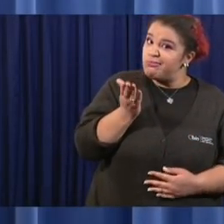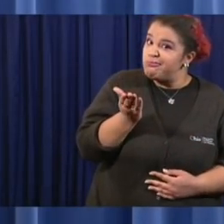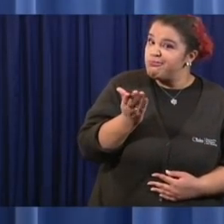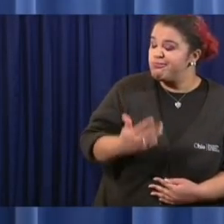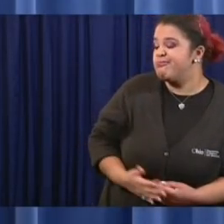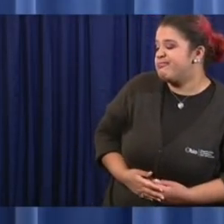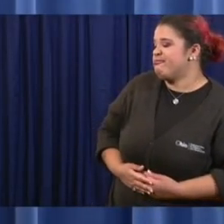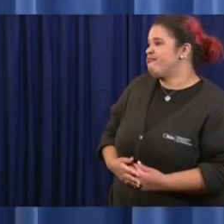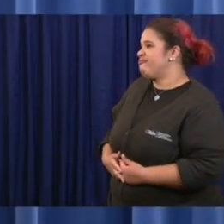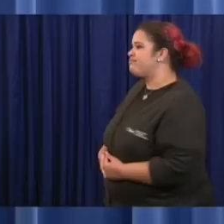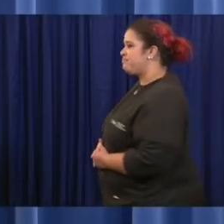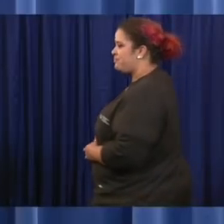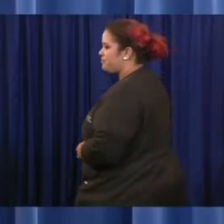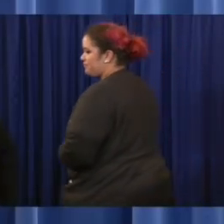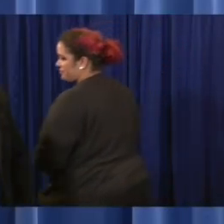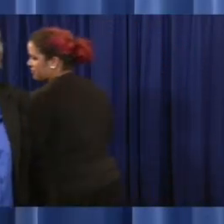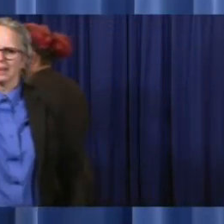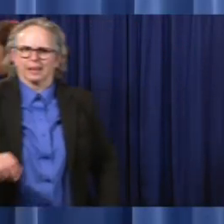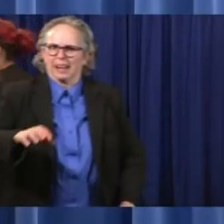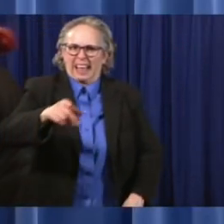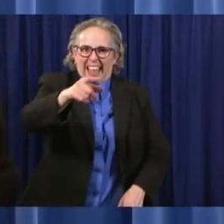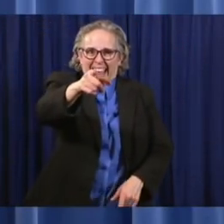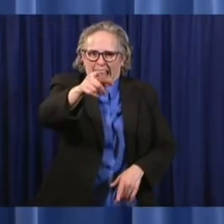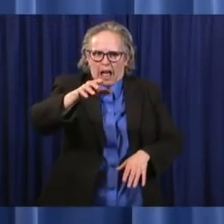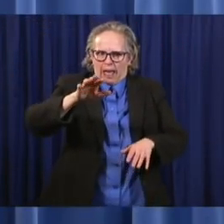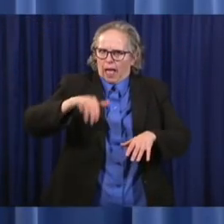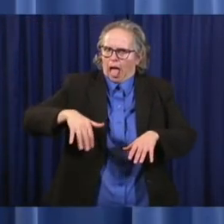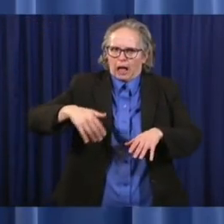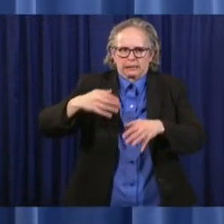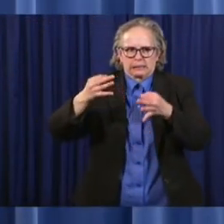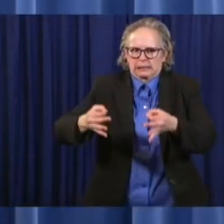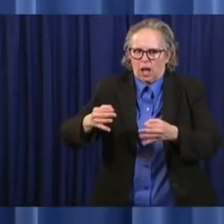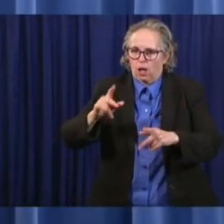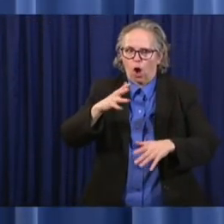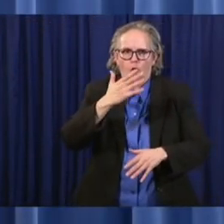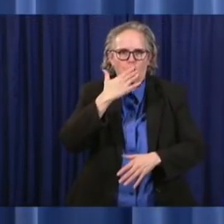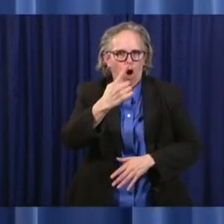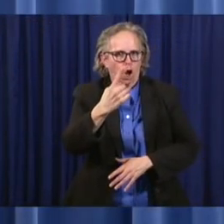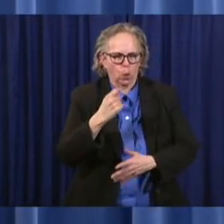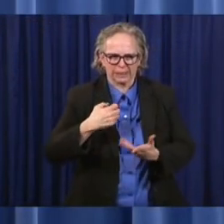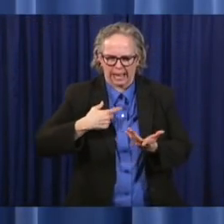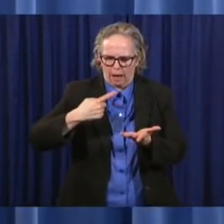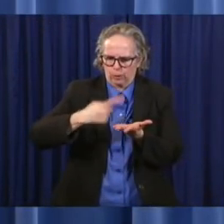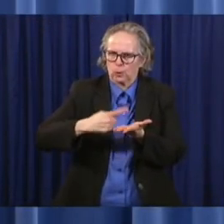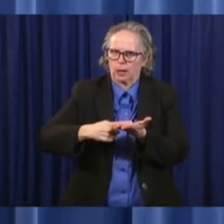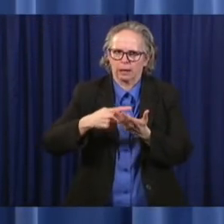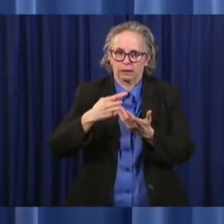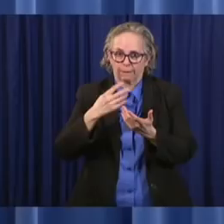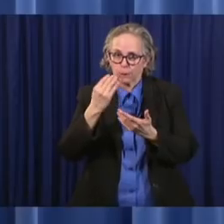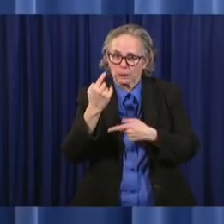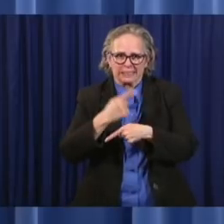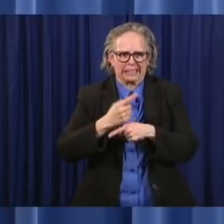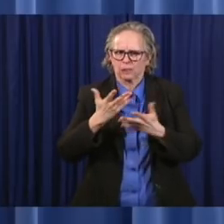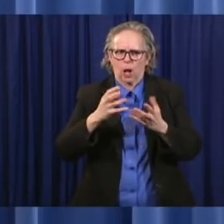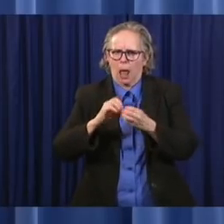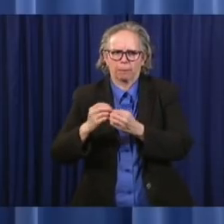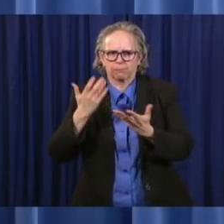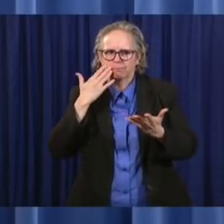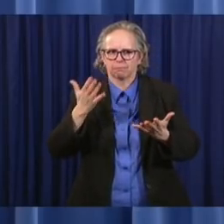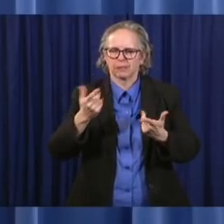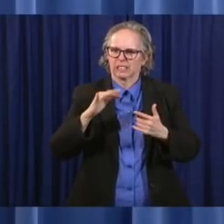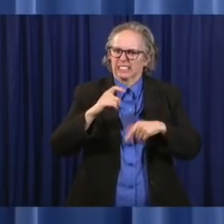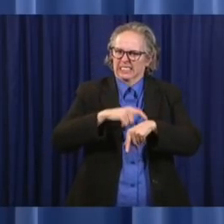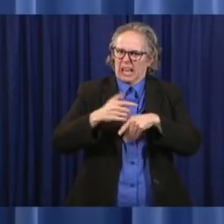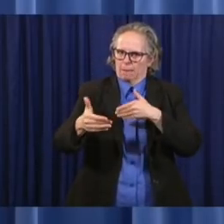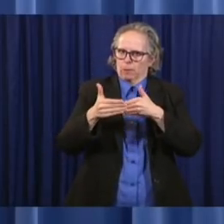been no decision really made about that, but that's a good question. It's a pertinent question, and I know people